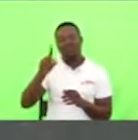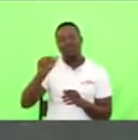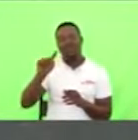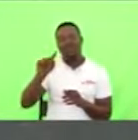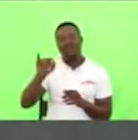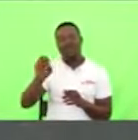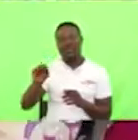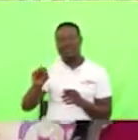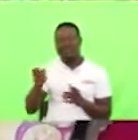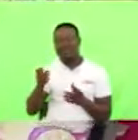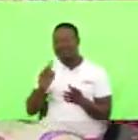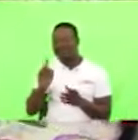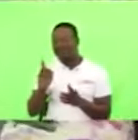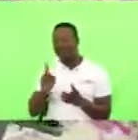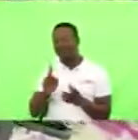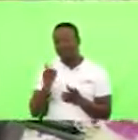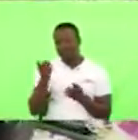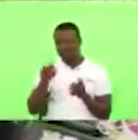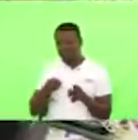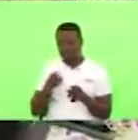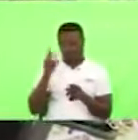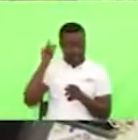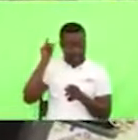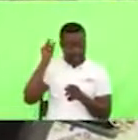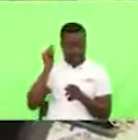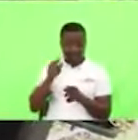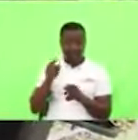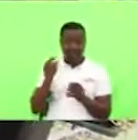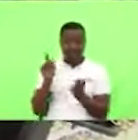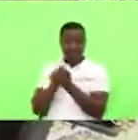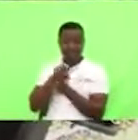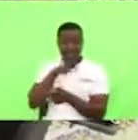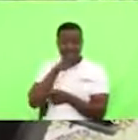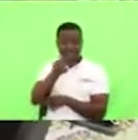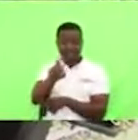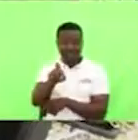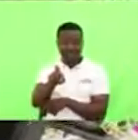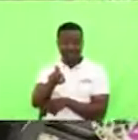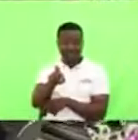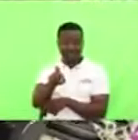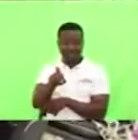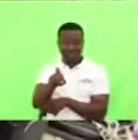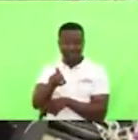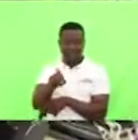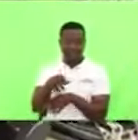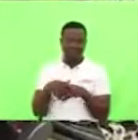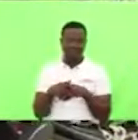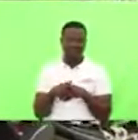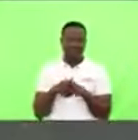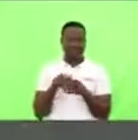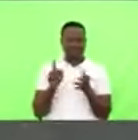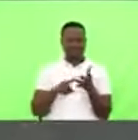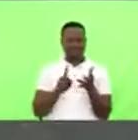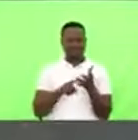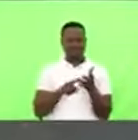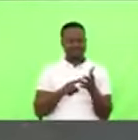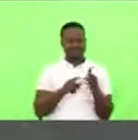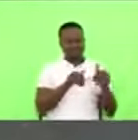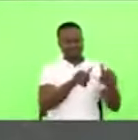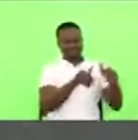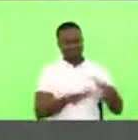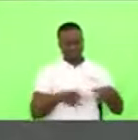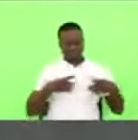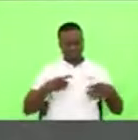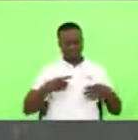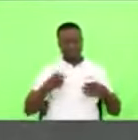Mary Magdalene on the testimony of the resurrection? What about the grave clothes? I hear that